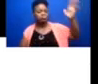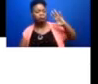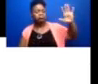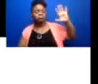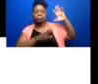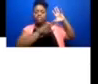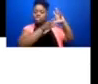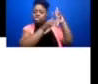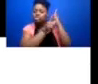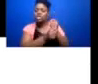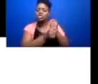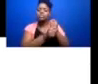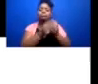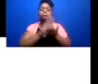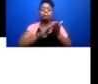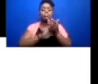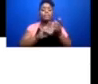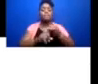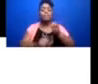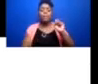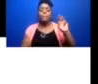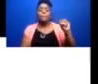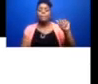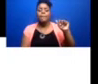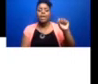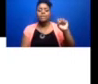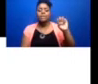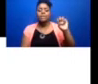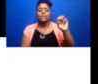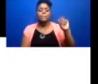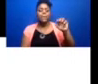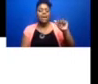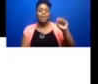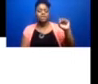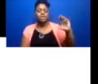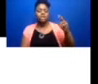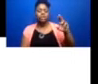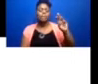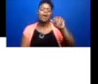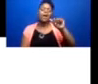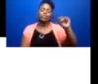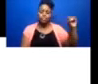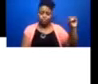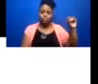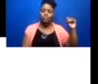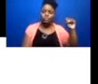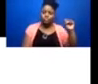by the Massachusetts, the Wampanoag, and the Pawtucket,